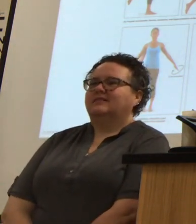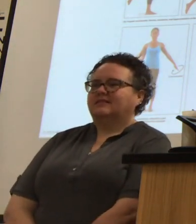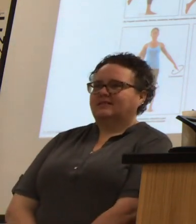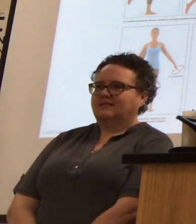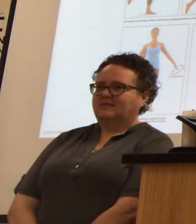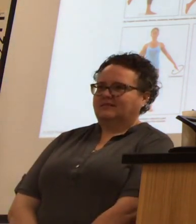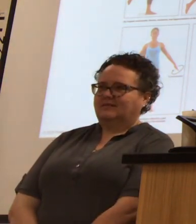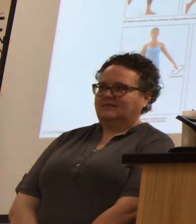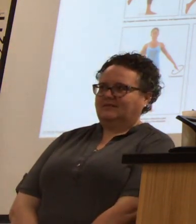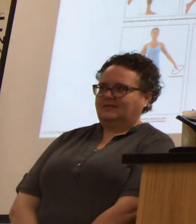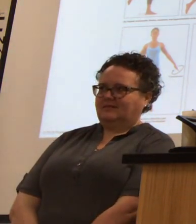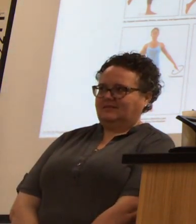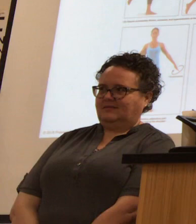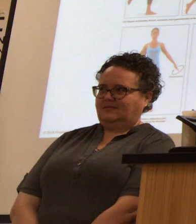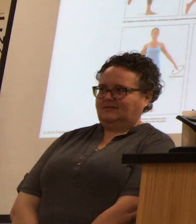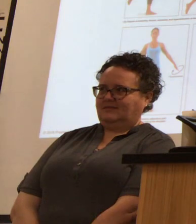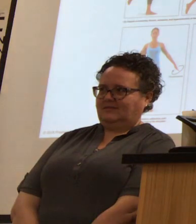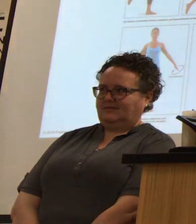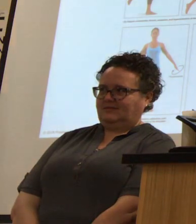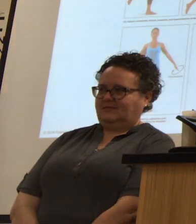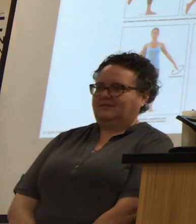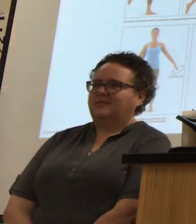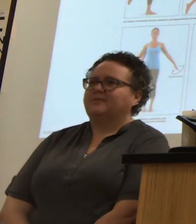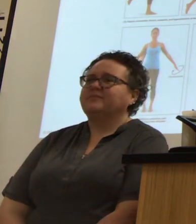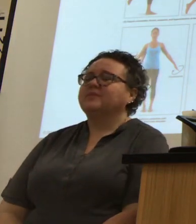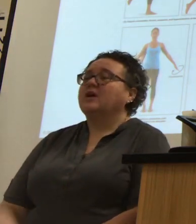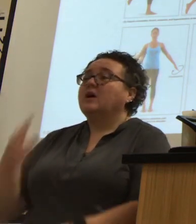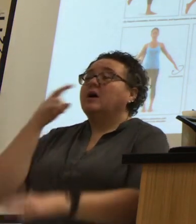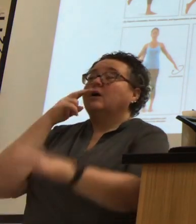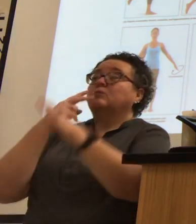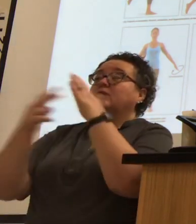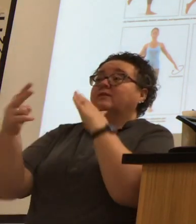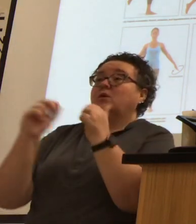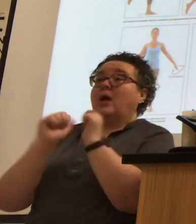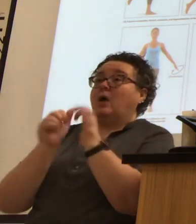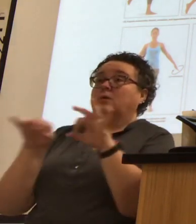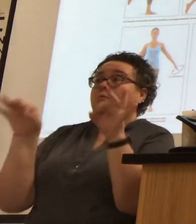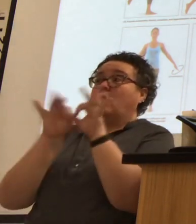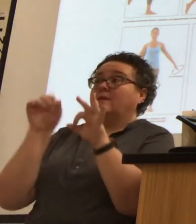I mean, just to give you a preview of how this is going to be important when you study muscle function.